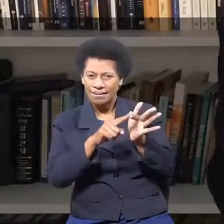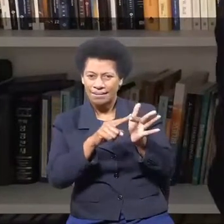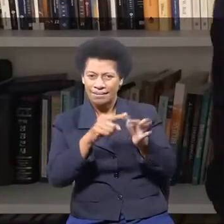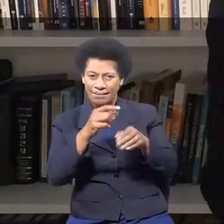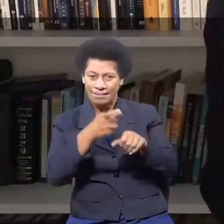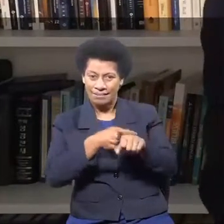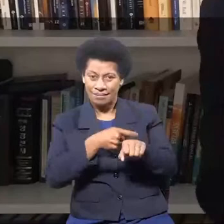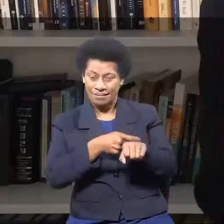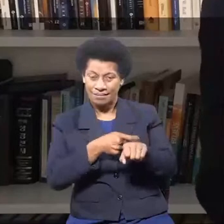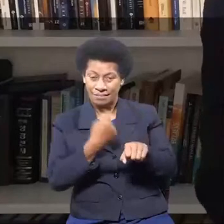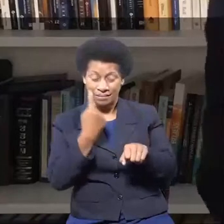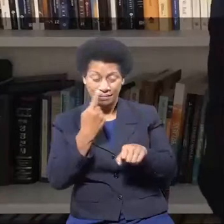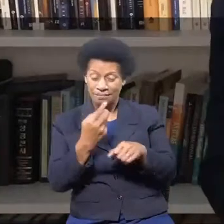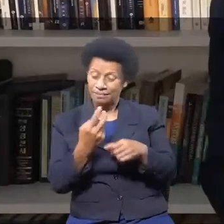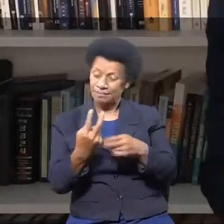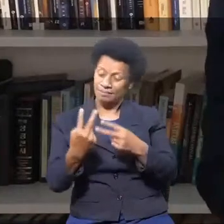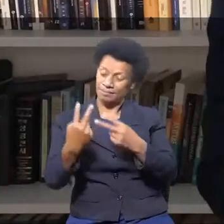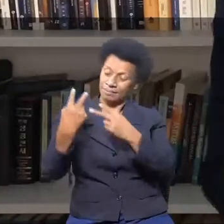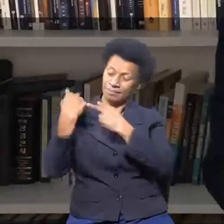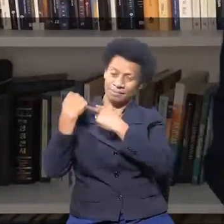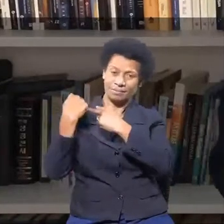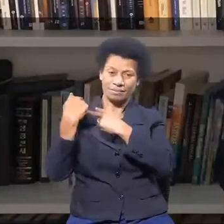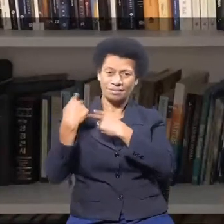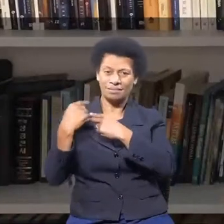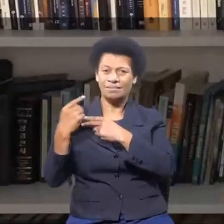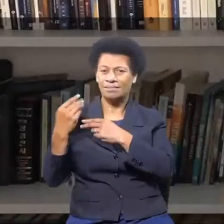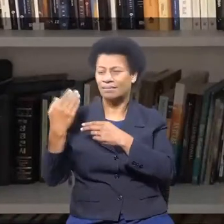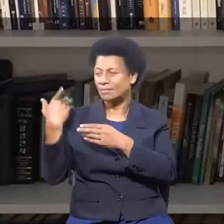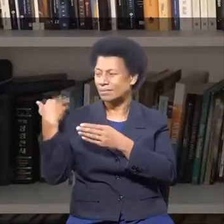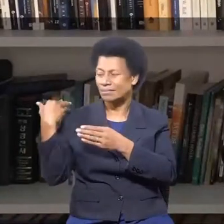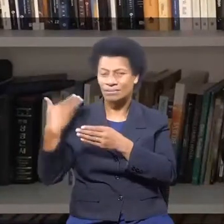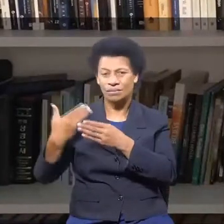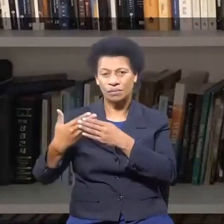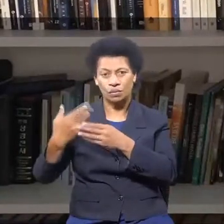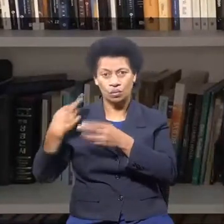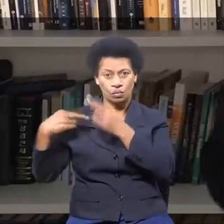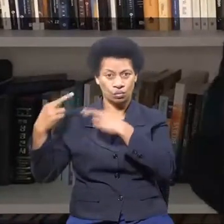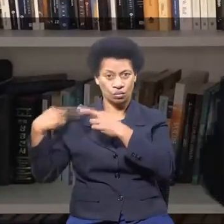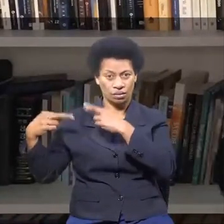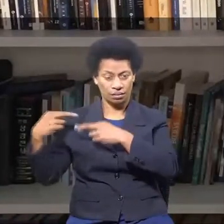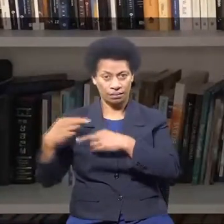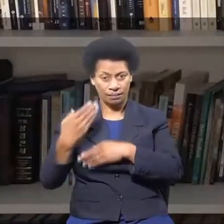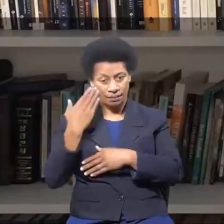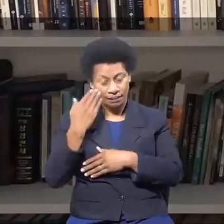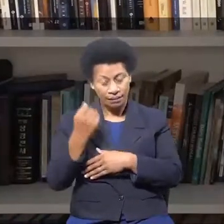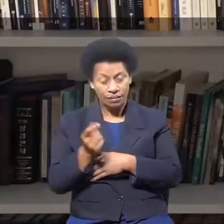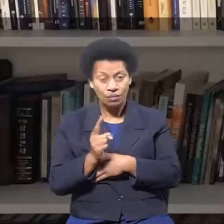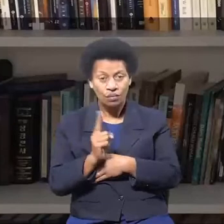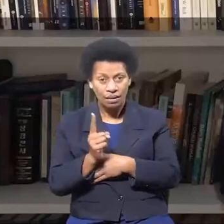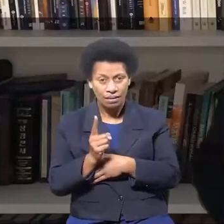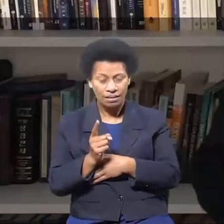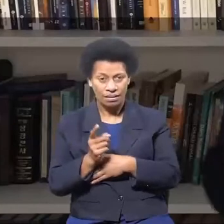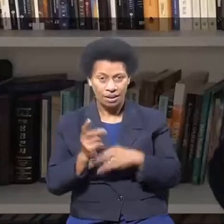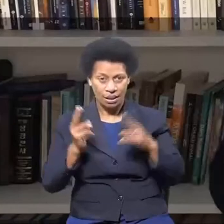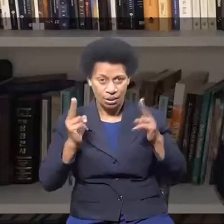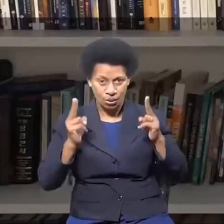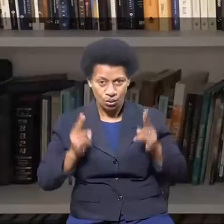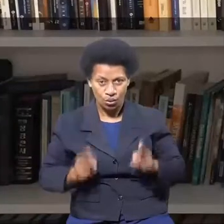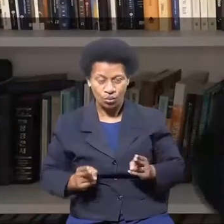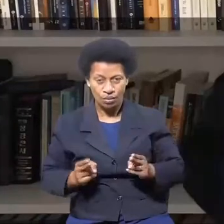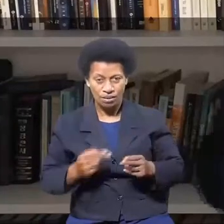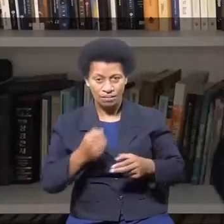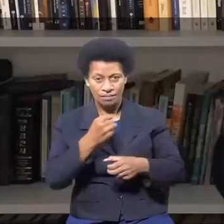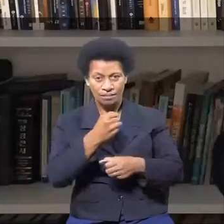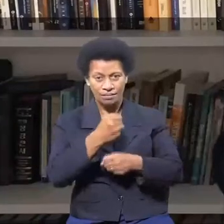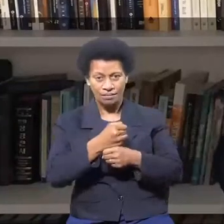if we extrapolate back, if we look back into the into history itself, what we find is that the human